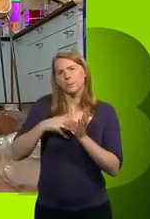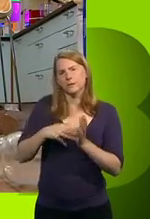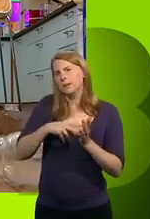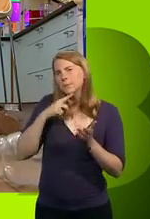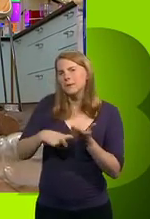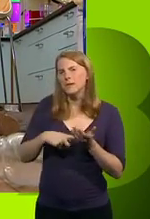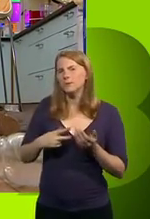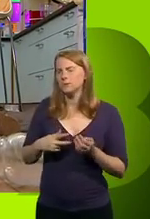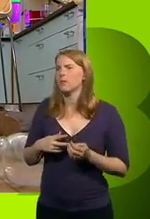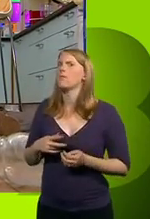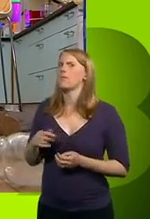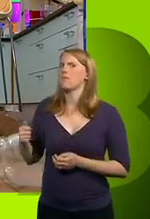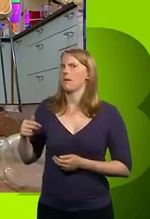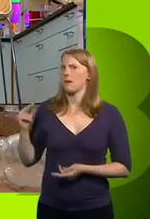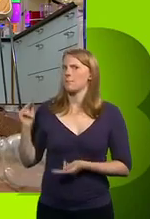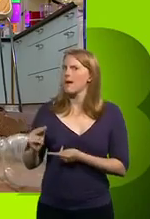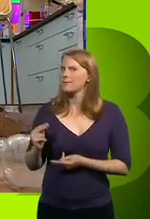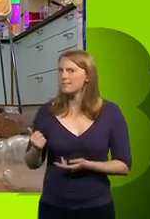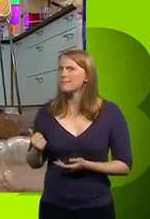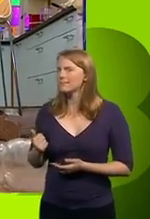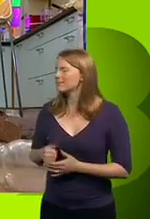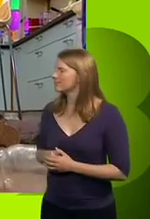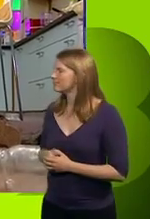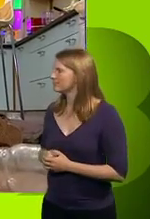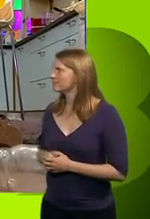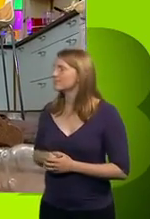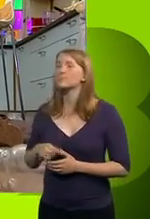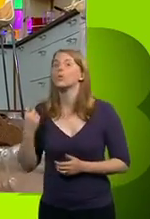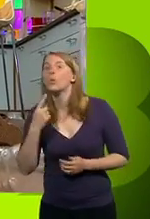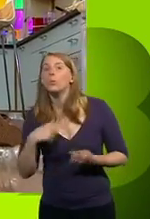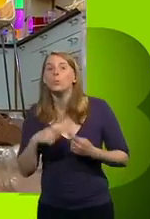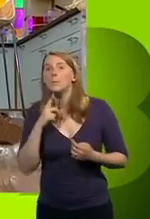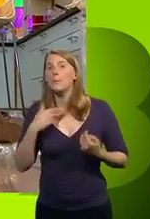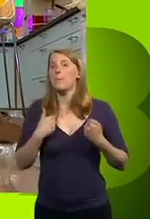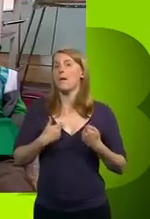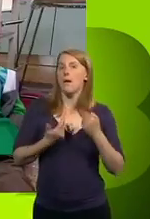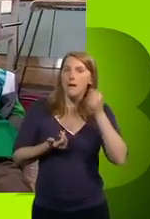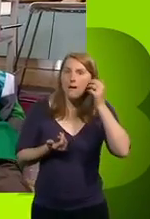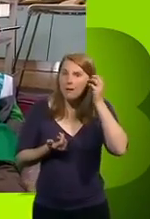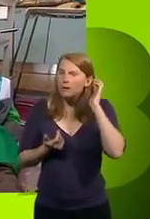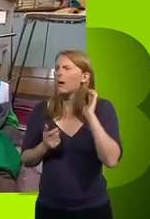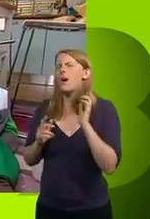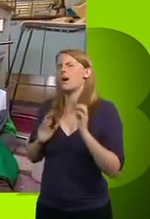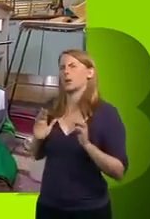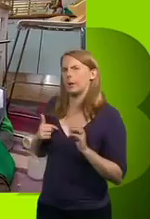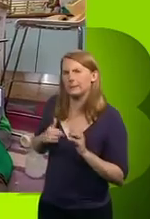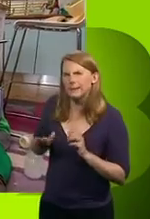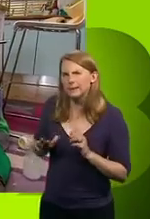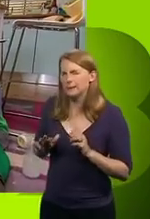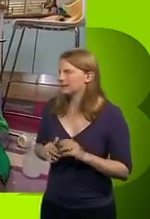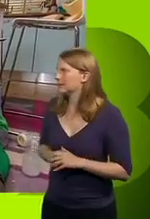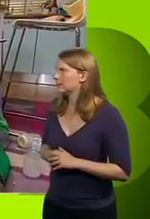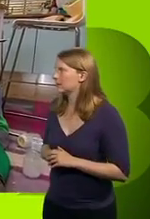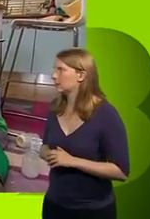Yes. Let's charge £2 million. At that price, it's a bargain. Who wants to be a millionaire